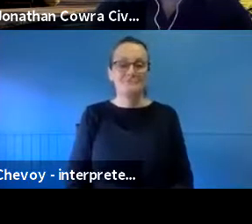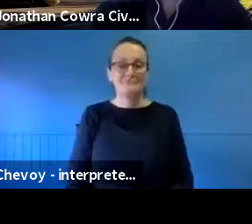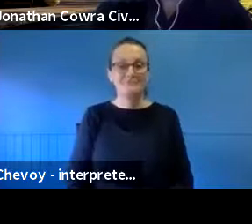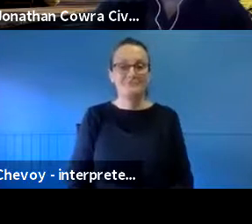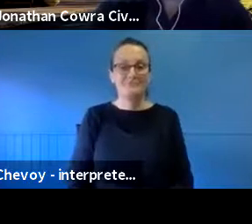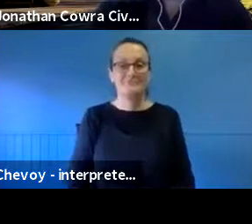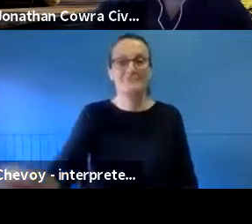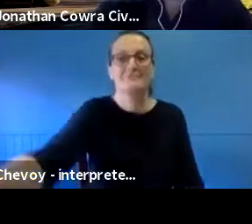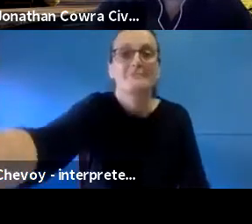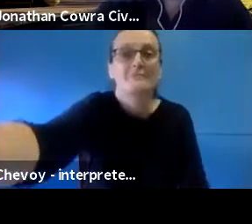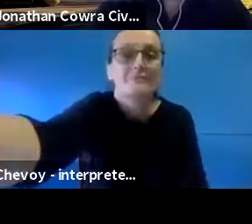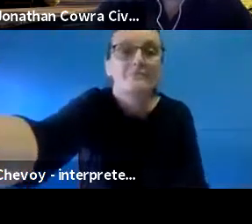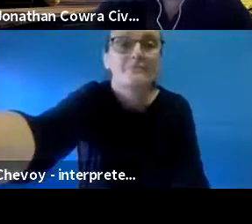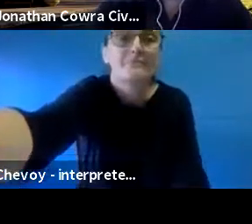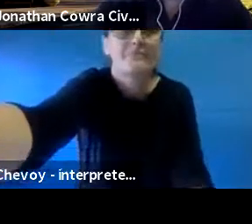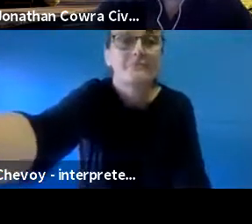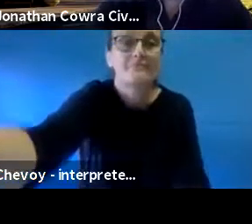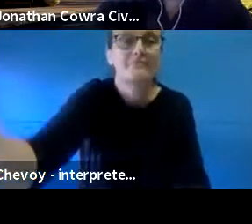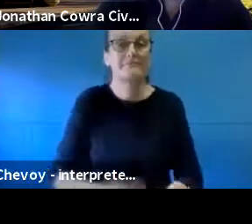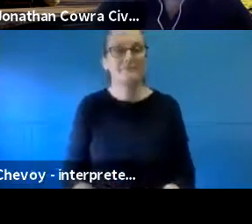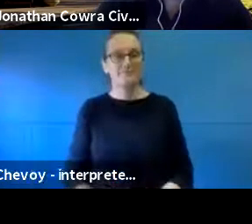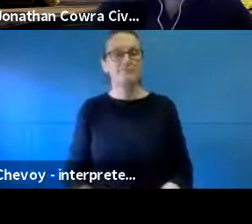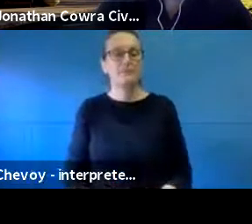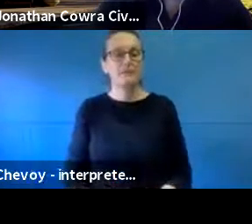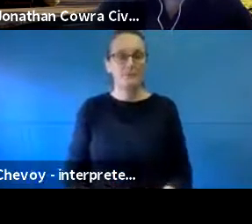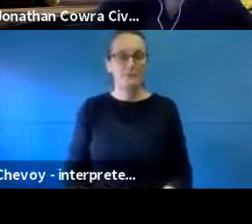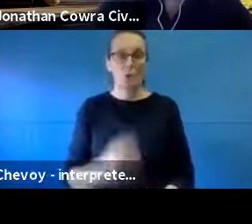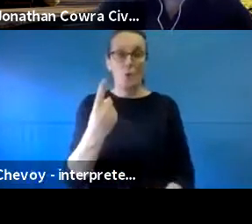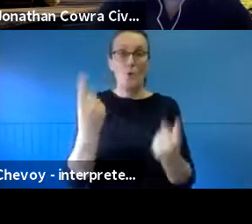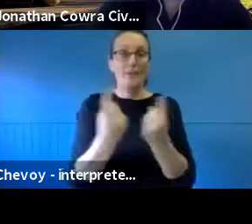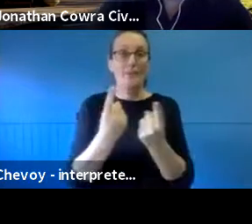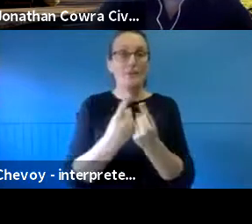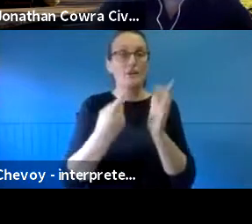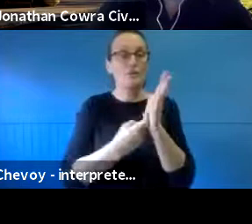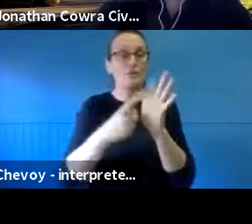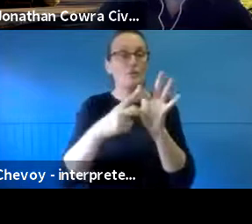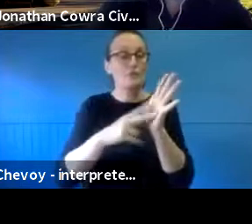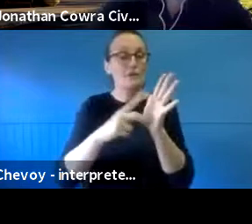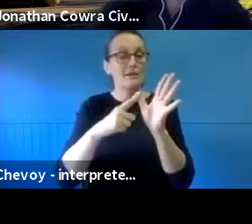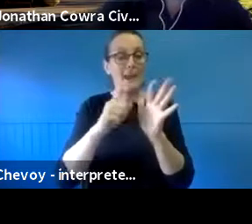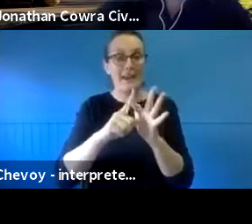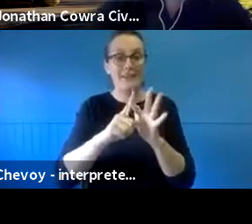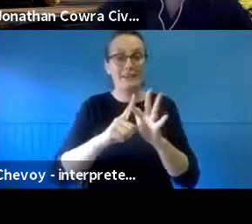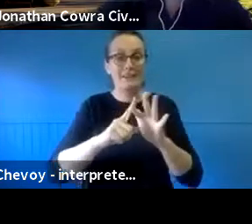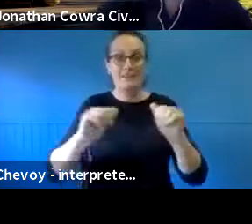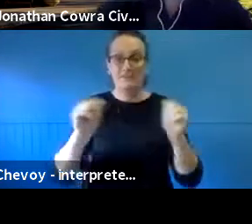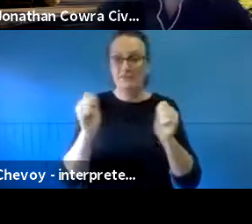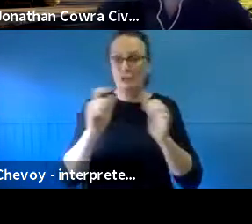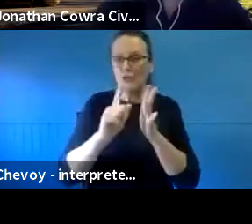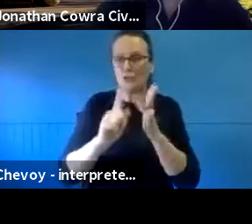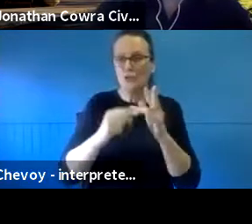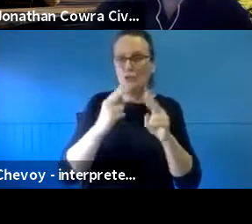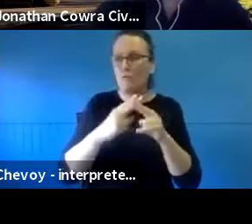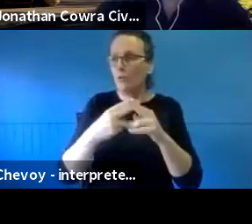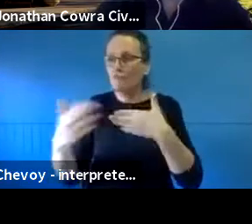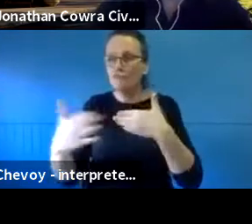Thanks, Tara. One of the things that Renee did over the course of programming the panelists and our guests